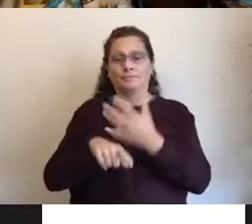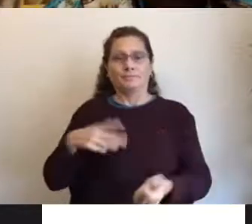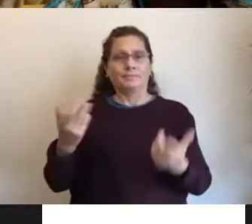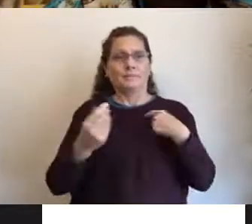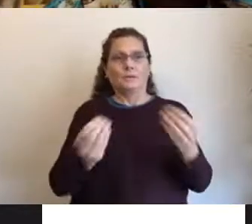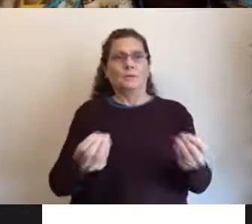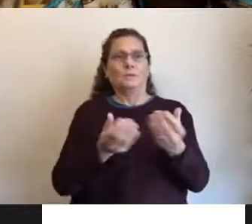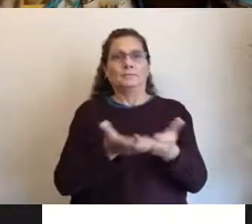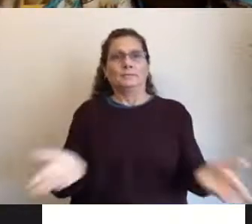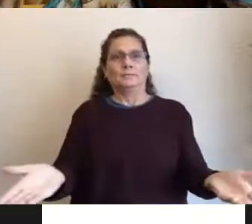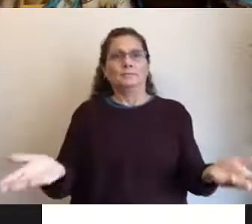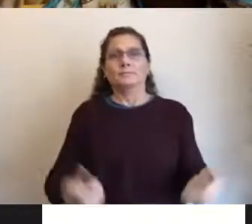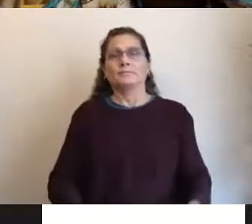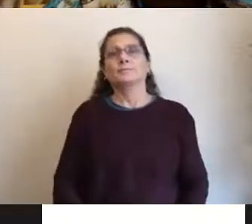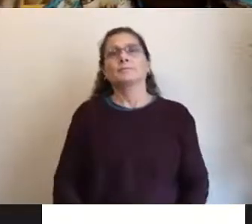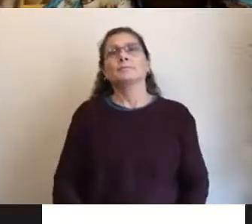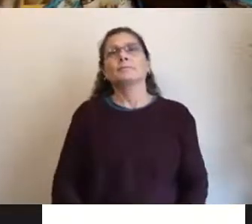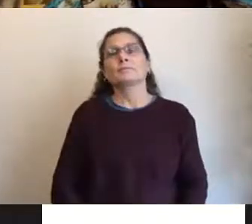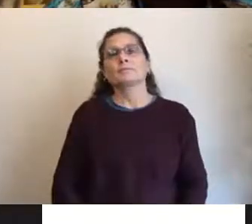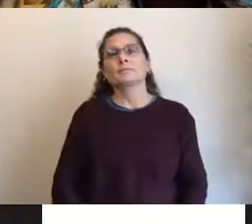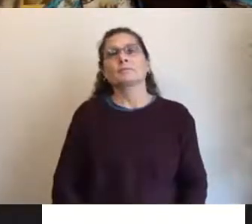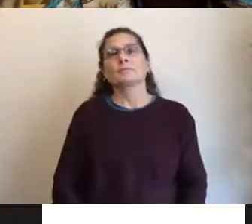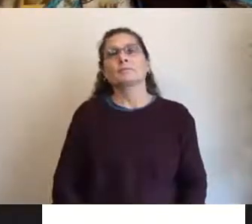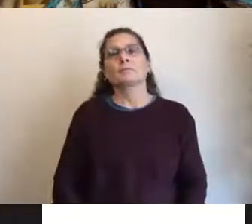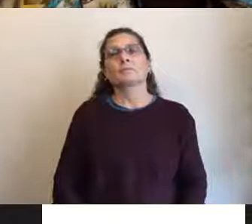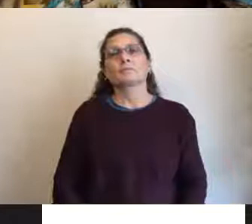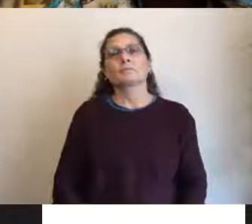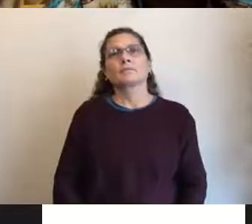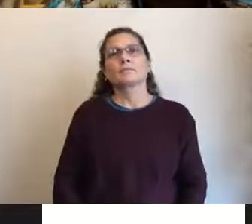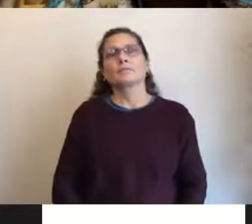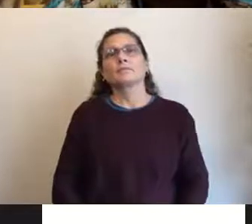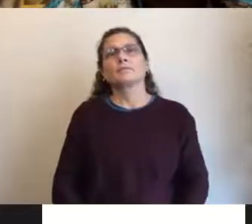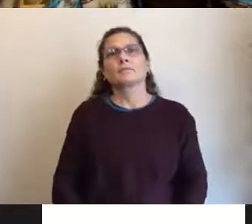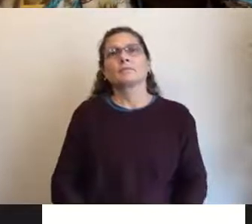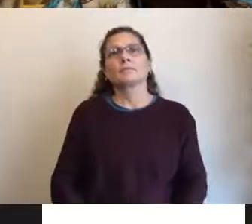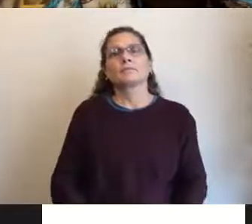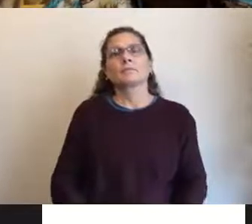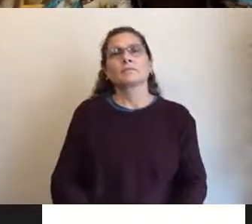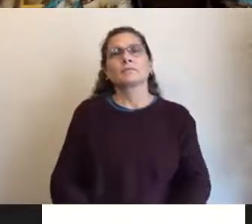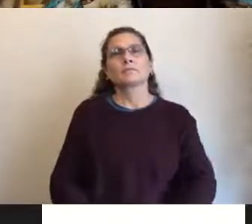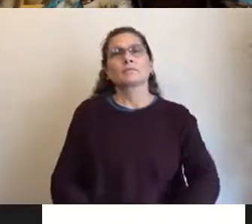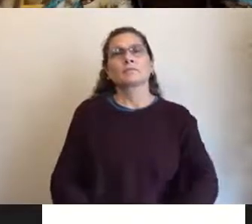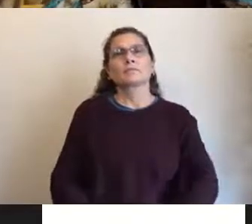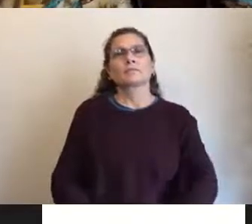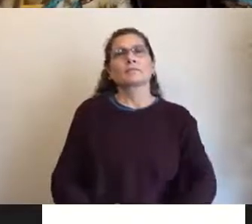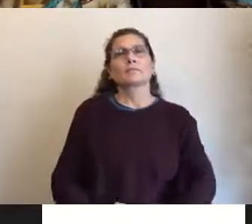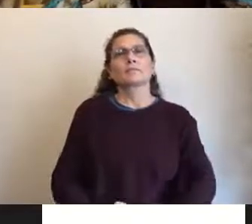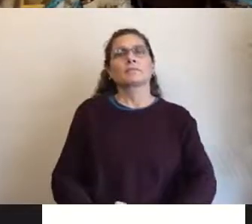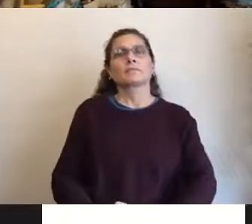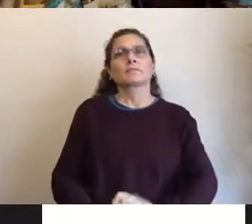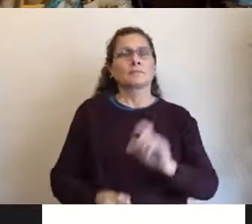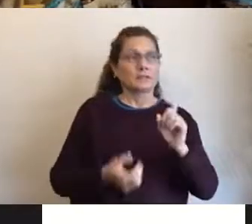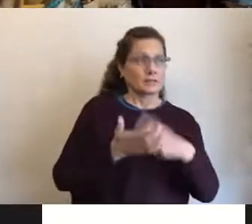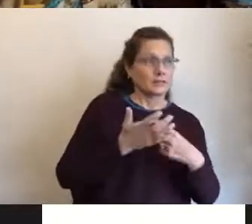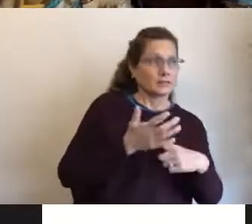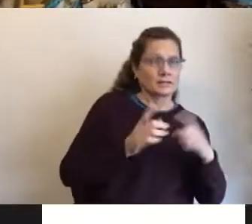about maybe it's best based off of testing availability or test supplies. And most of the time it is not that case. We